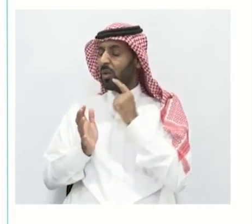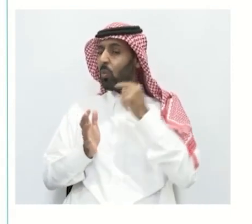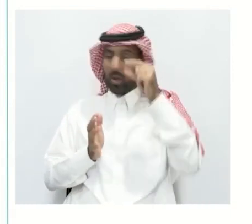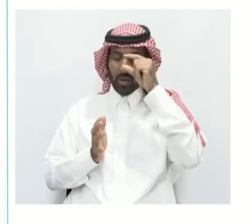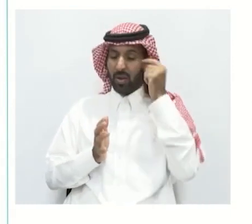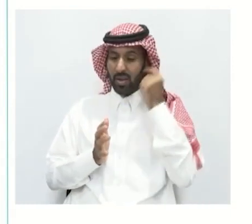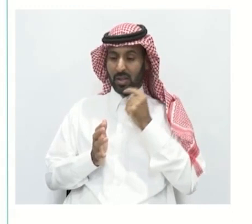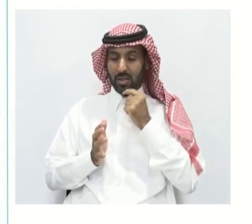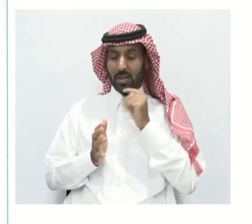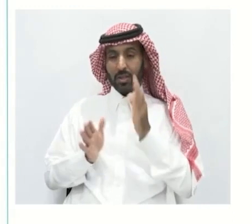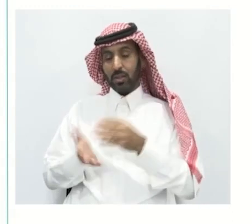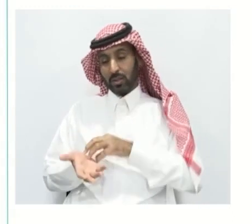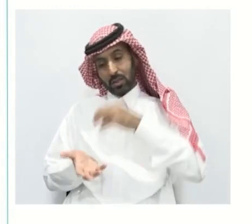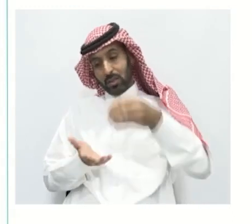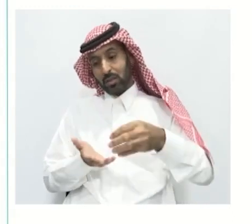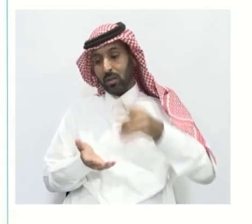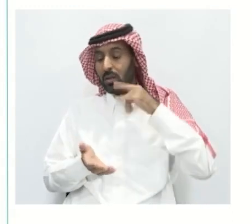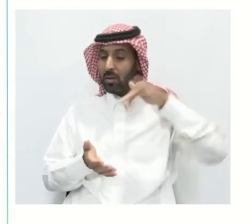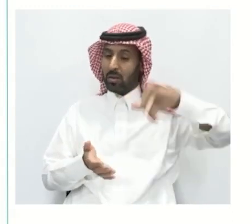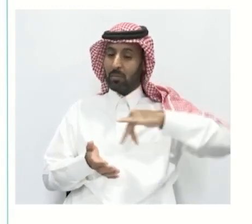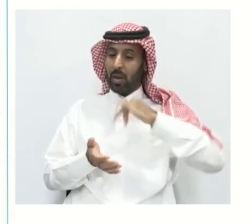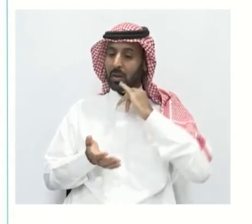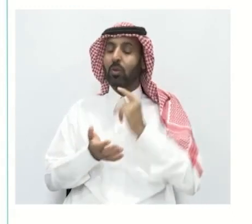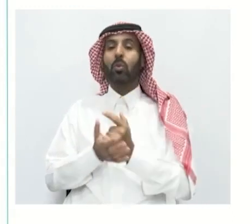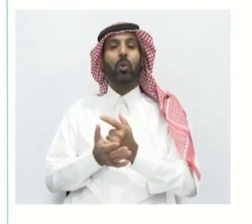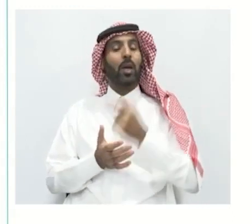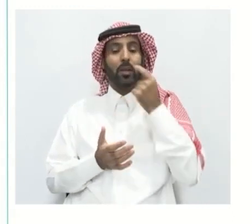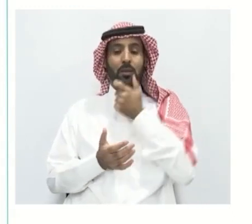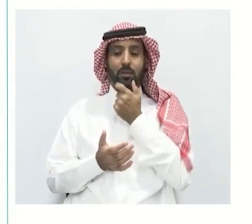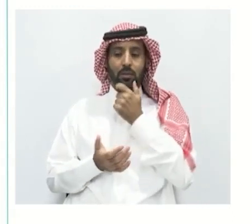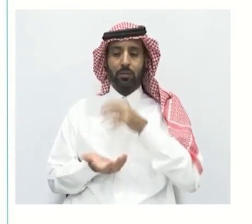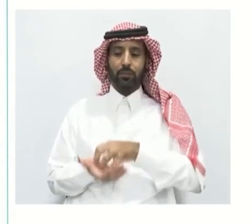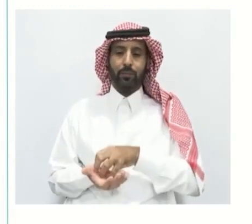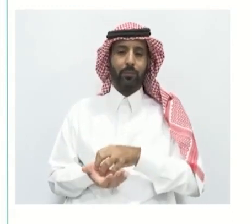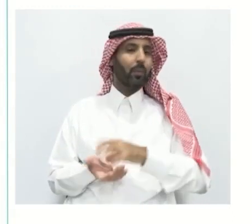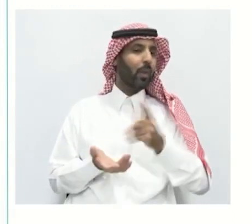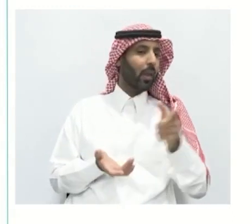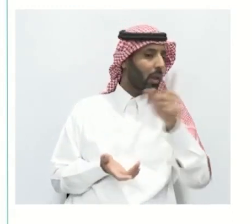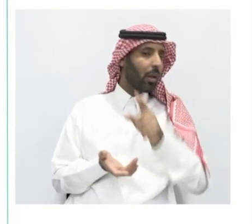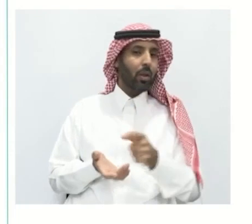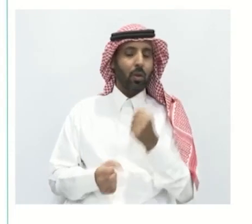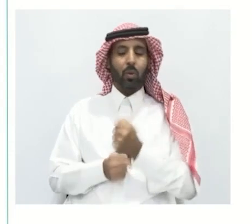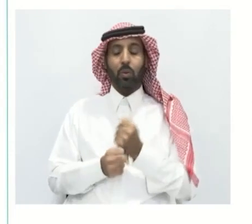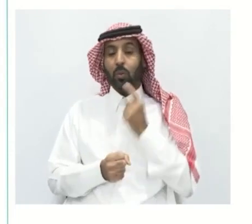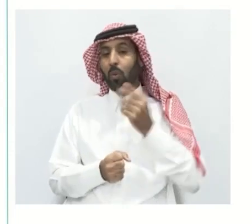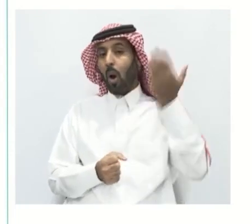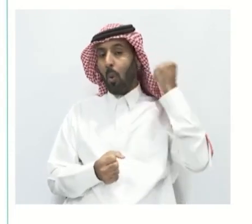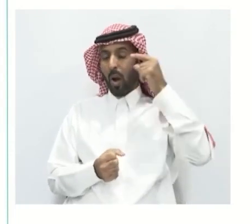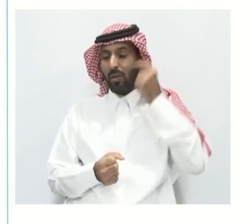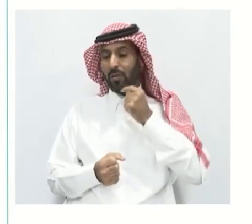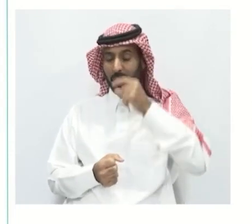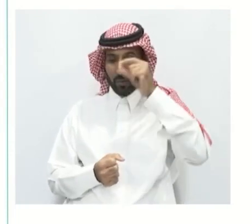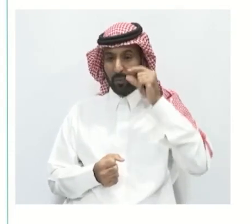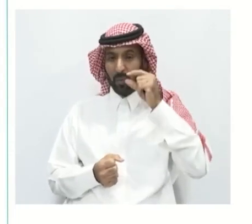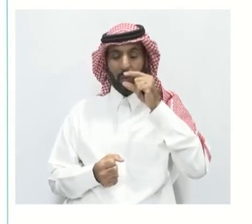was temporary. Then I came back to Riyadh. Another question. What were you doing in Dubai? What